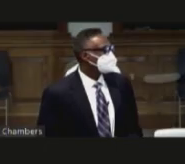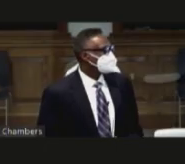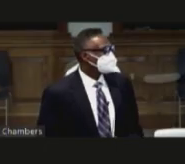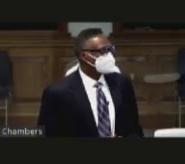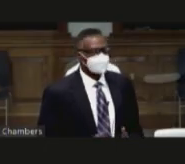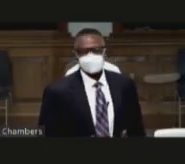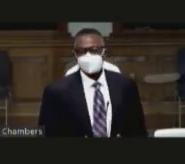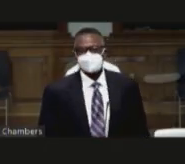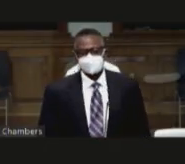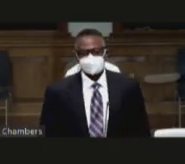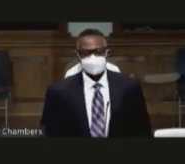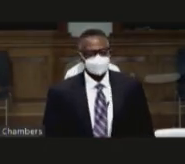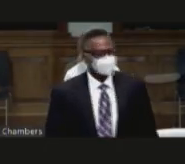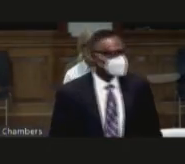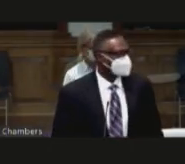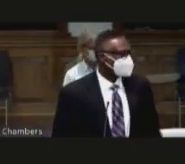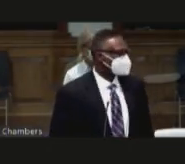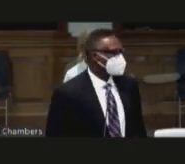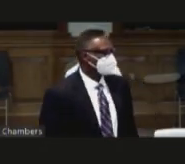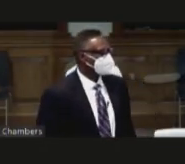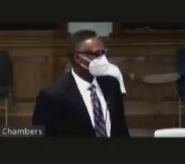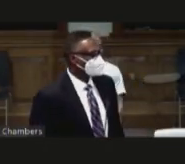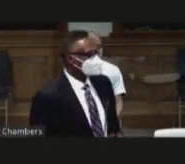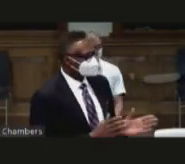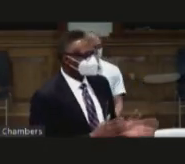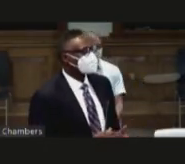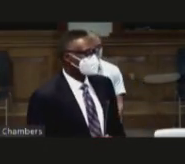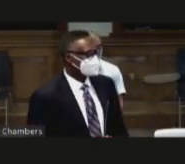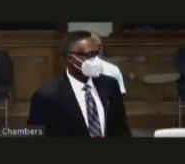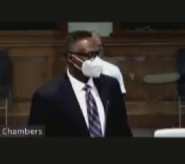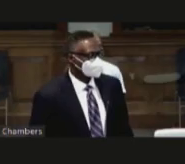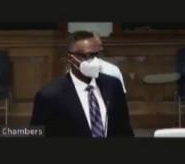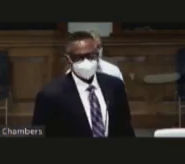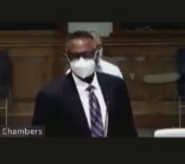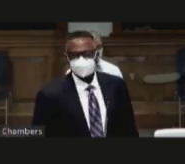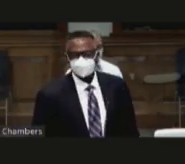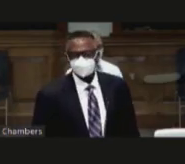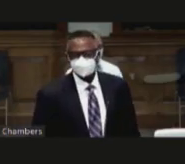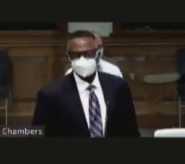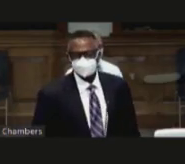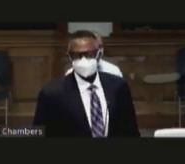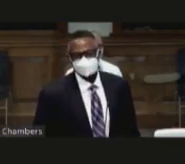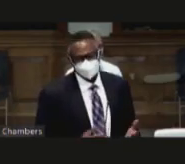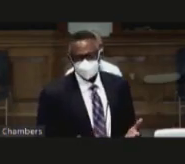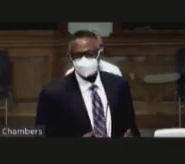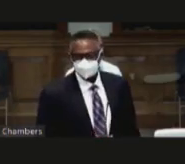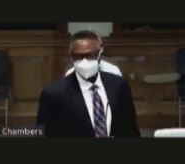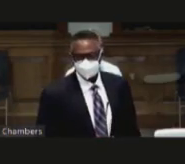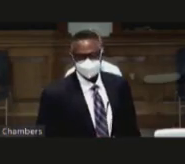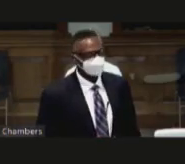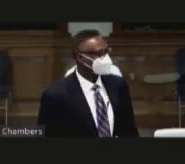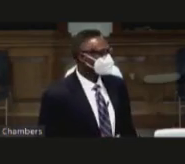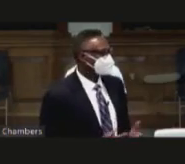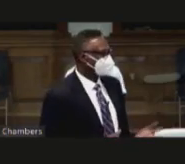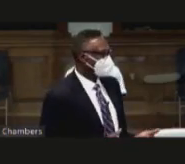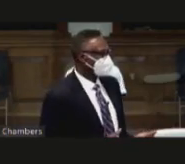So this is the existing structure on the site, and this is the approximate location where the new approximately 1,500 square foot